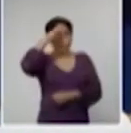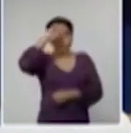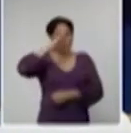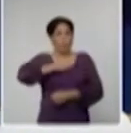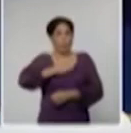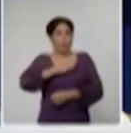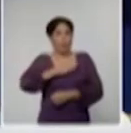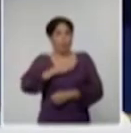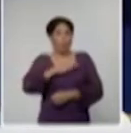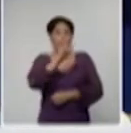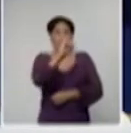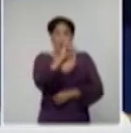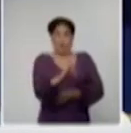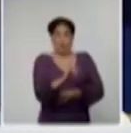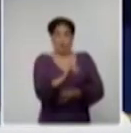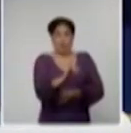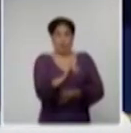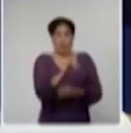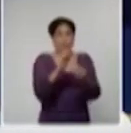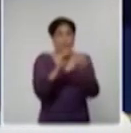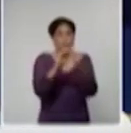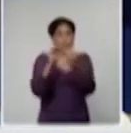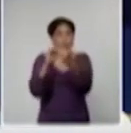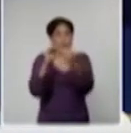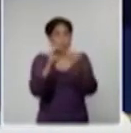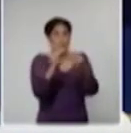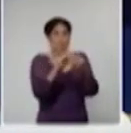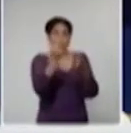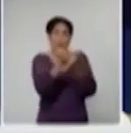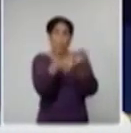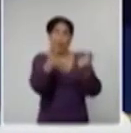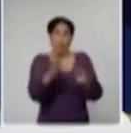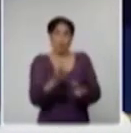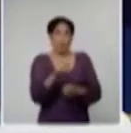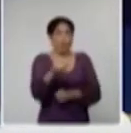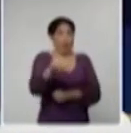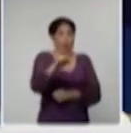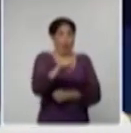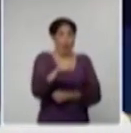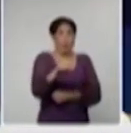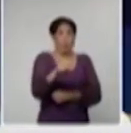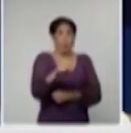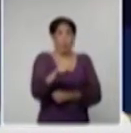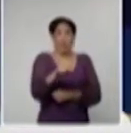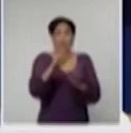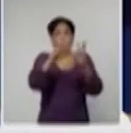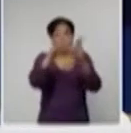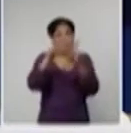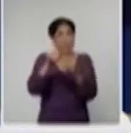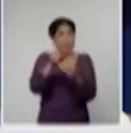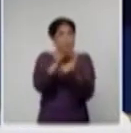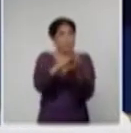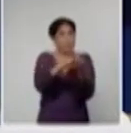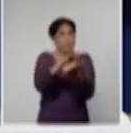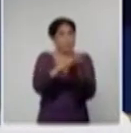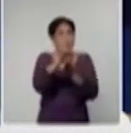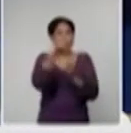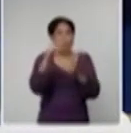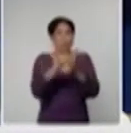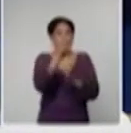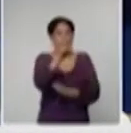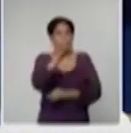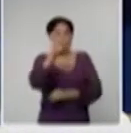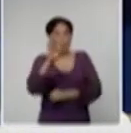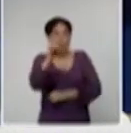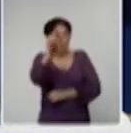of the contacts are admitted and they are studied to verify if that person is infected or not with the disease. Of